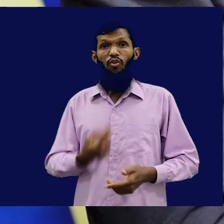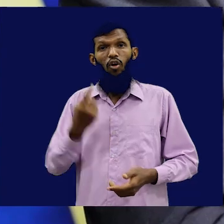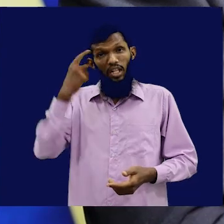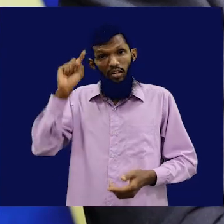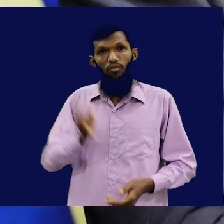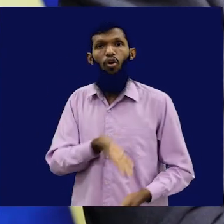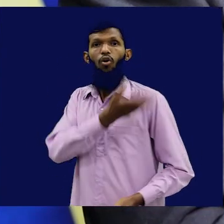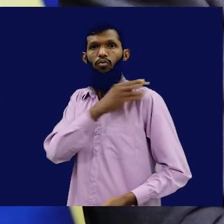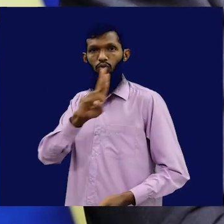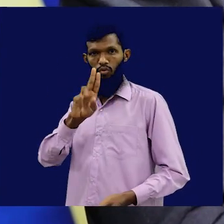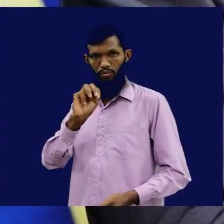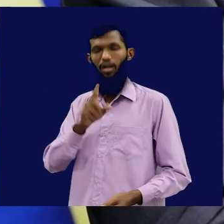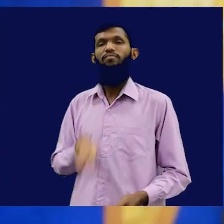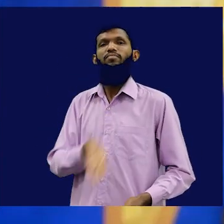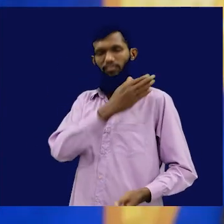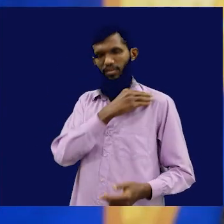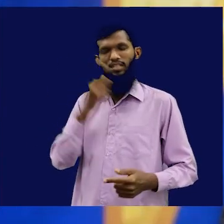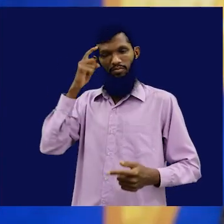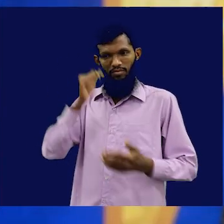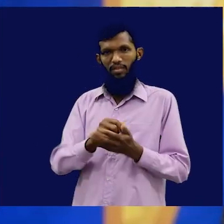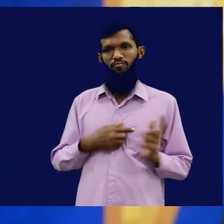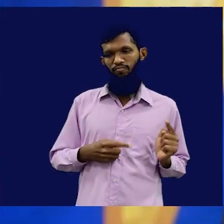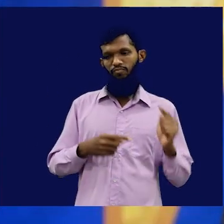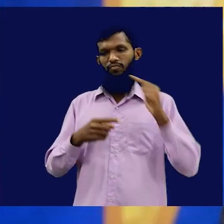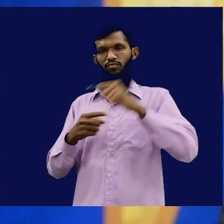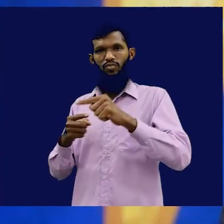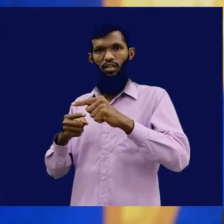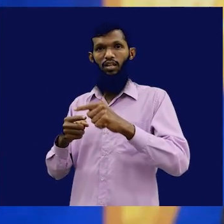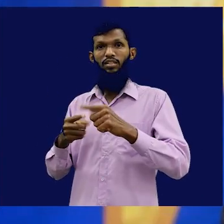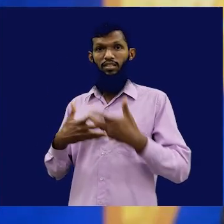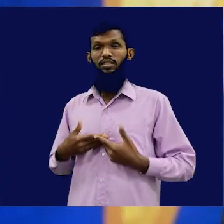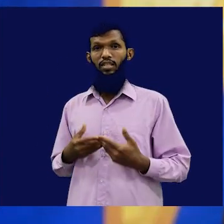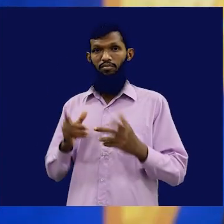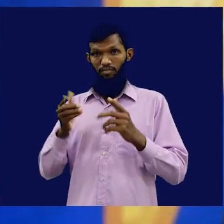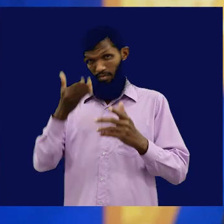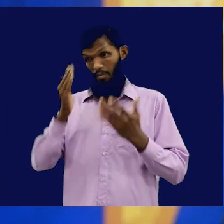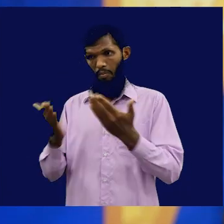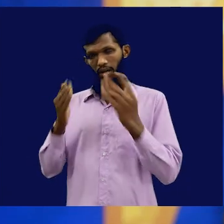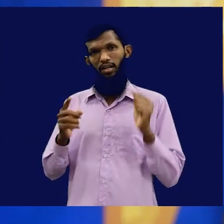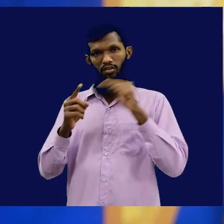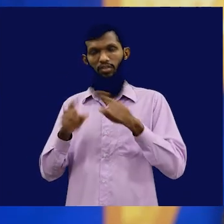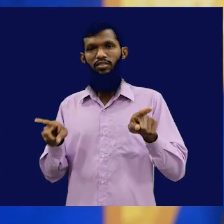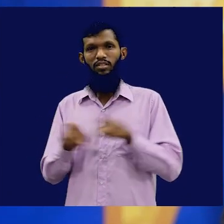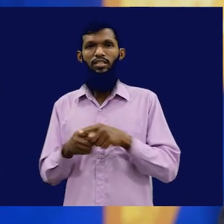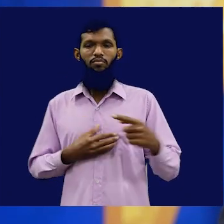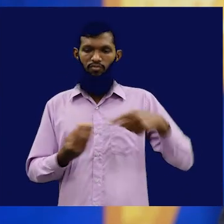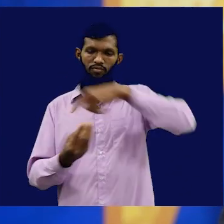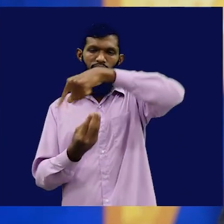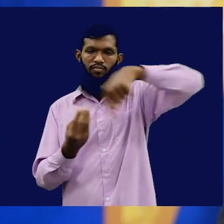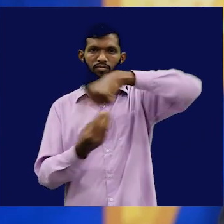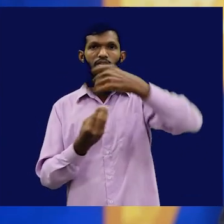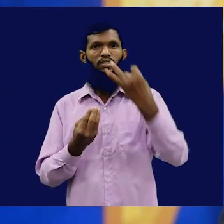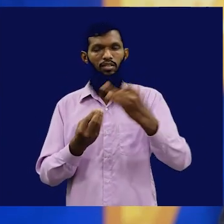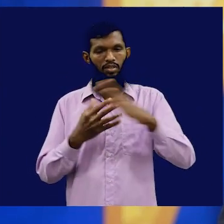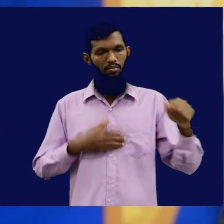intention of performing Umrah only. Upon arrival in Mecca, the pilgrim performs Tawaf and Sa'i and then cuts